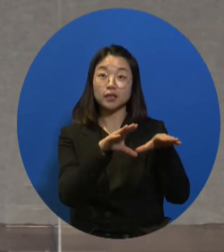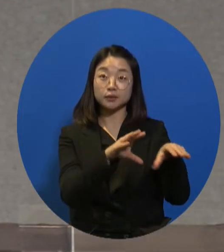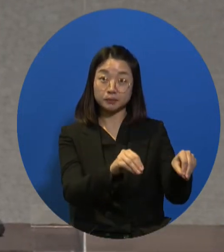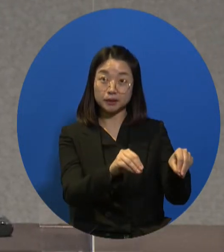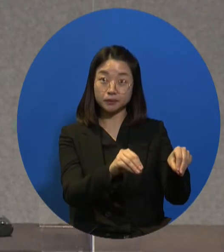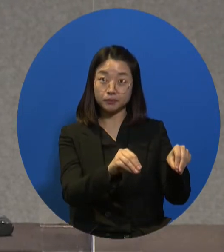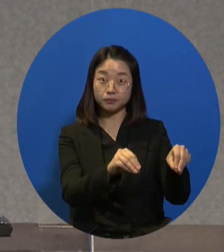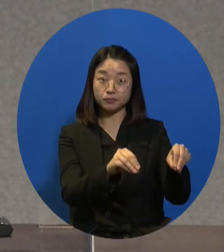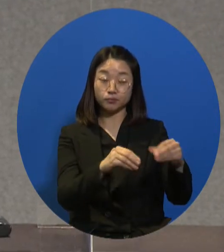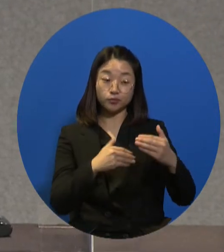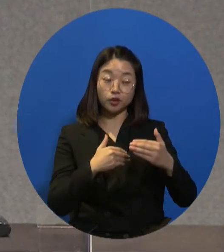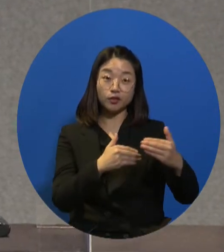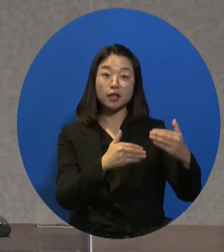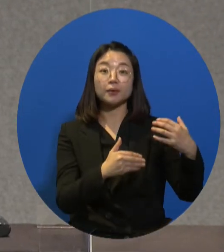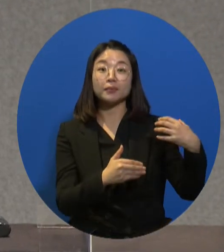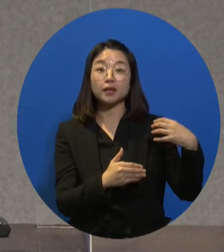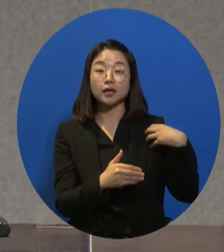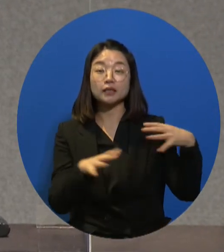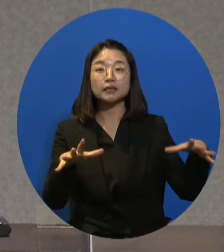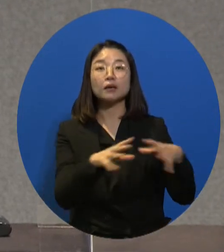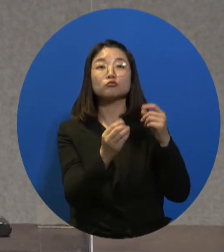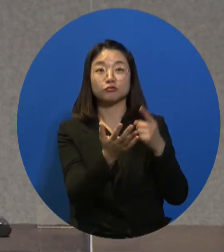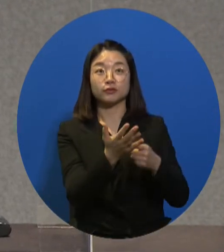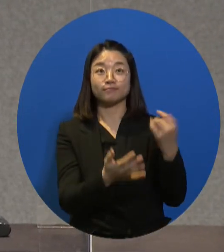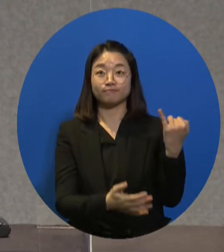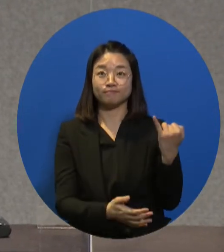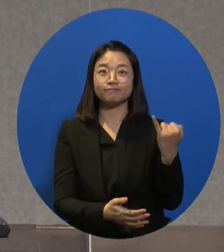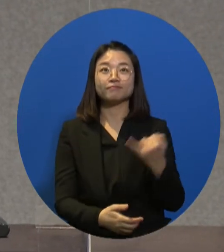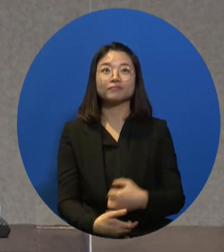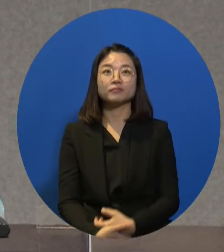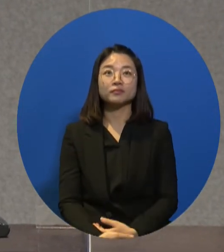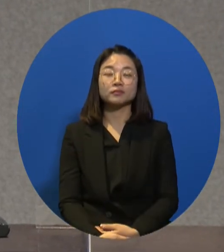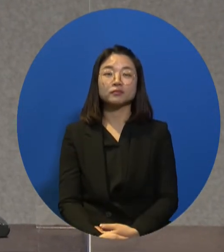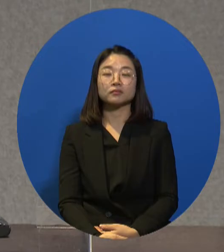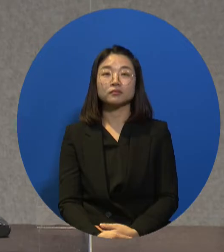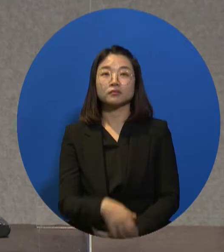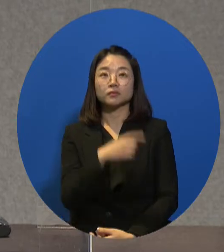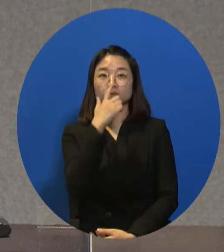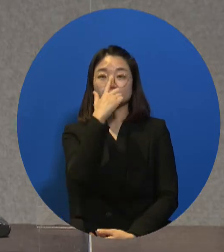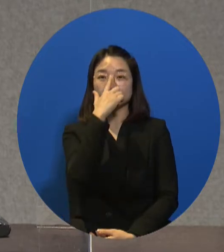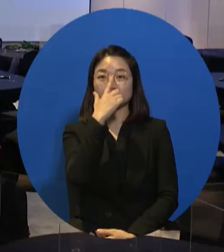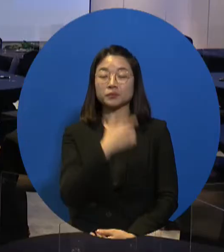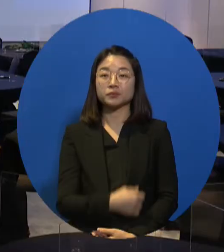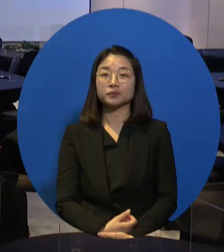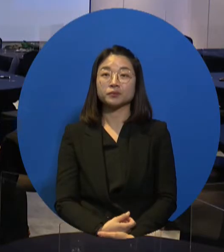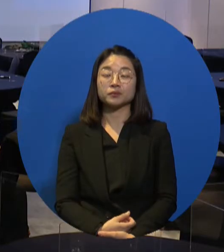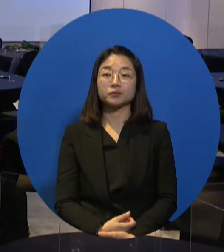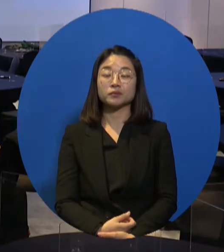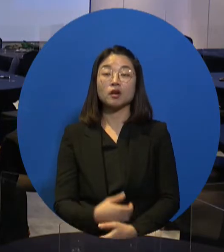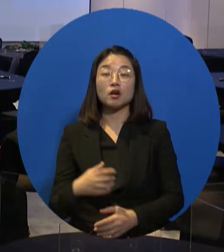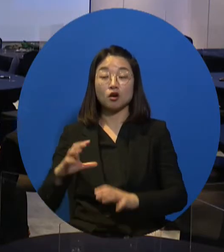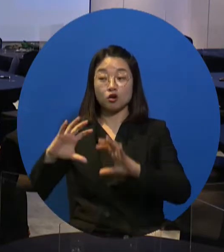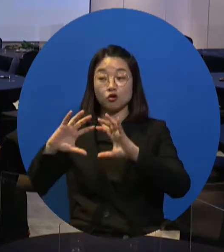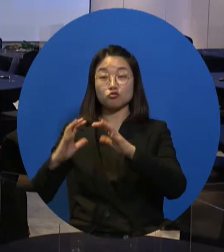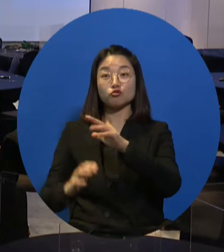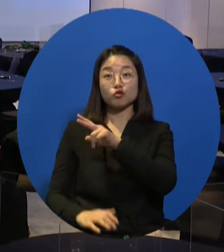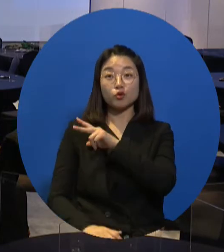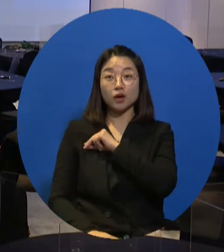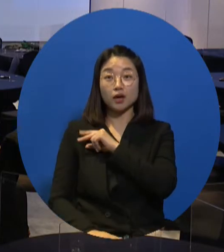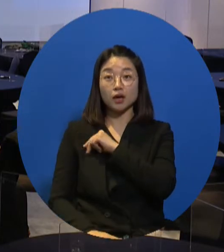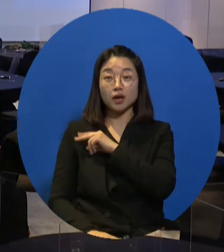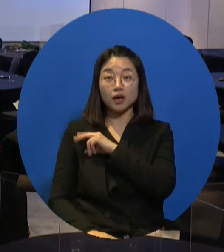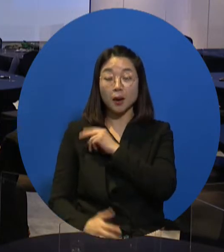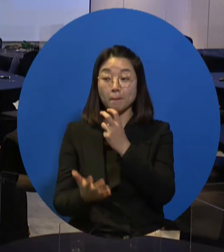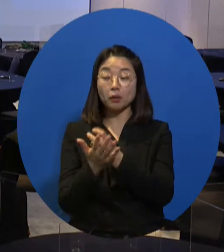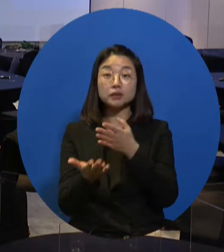First of all, Kim Sung-yeon, Director of Disability Discrimination Active Solidarity in Korea, and Cho Kyu-bum,